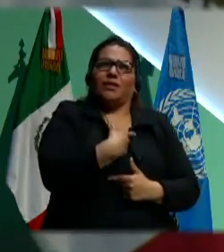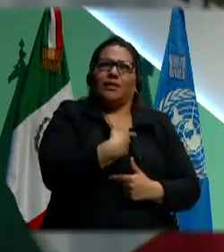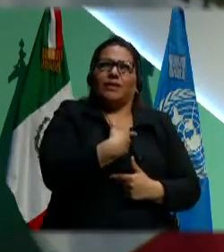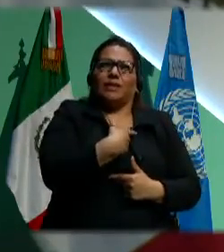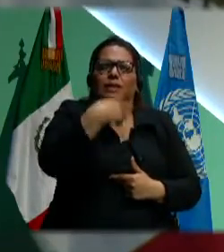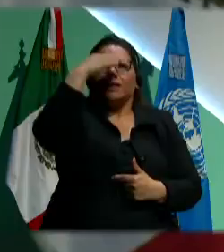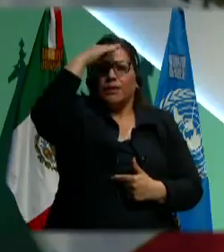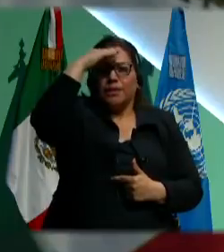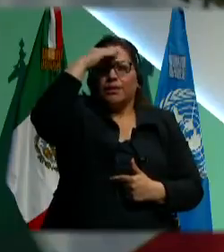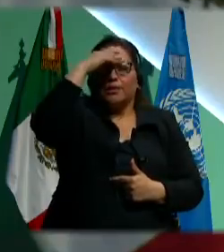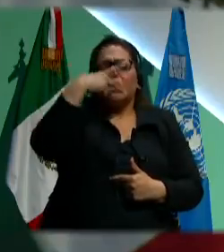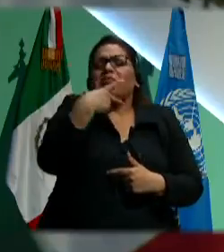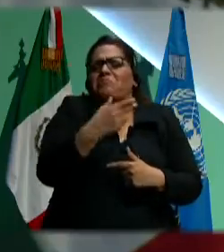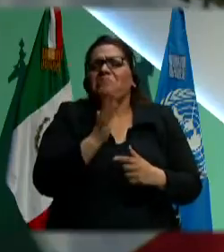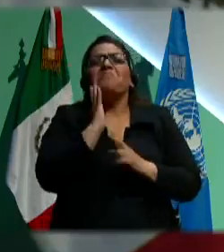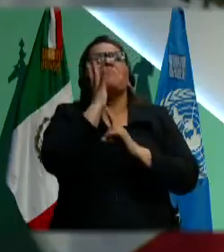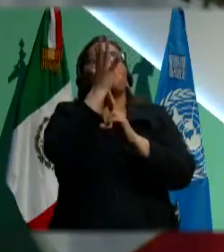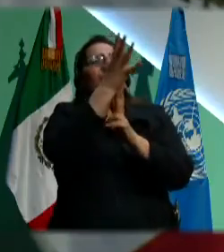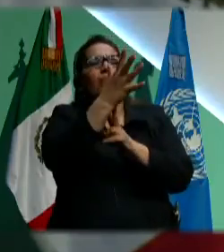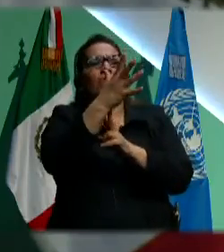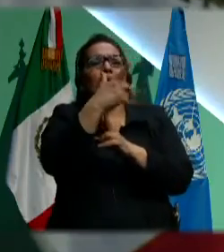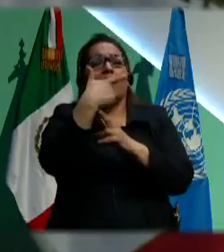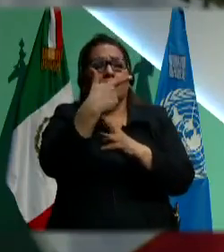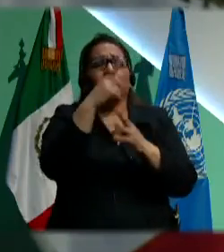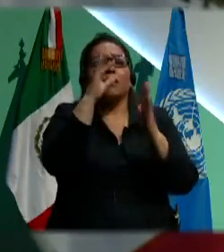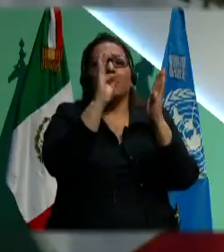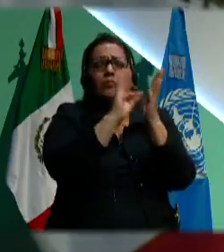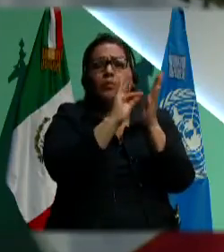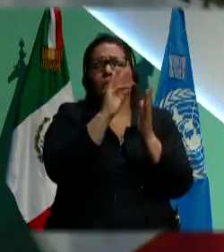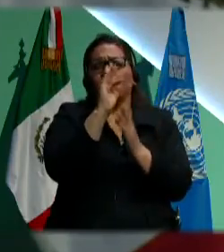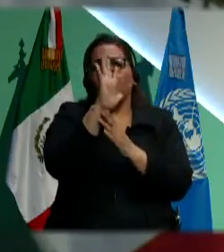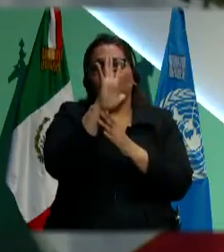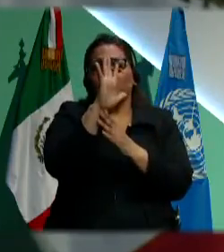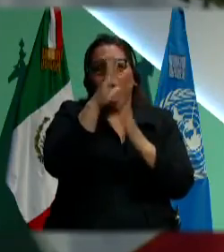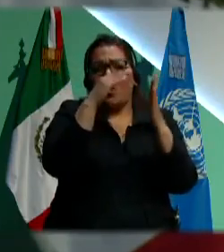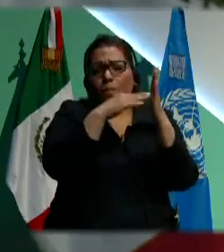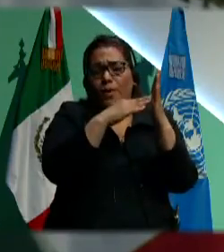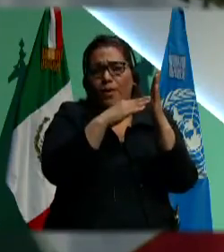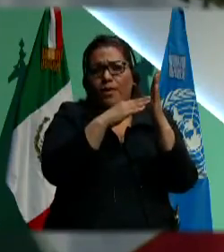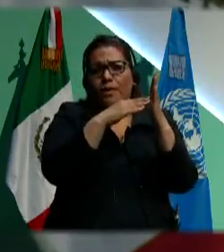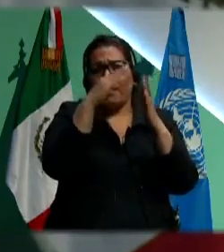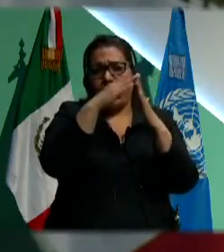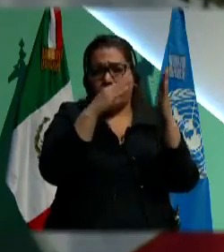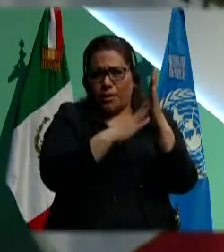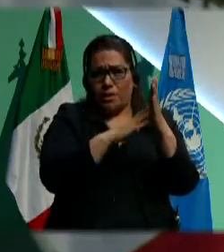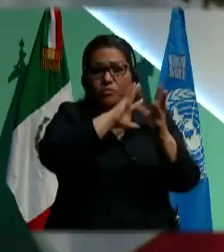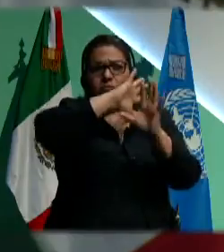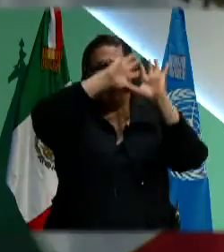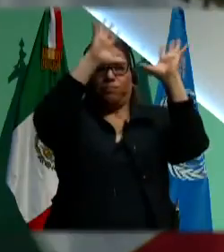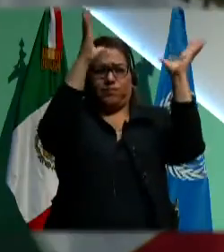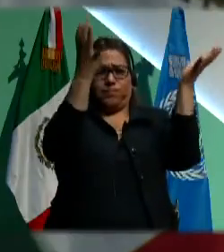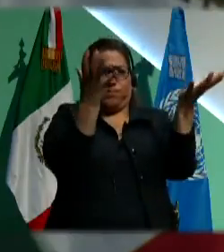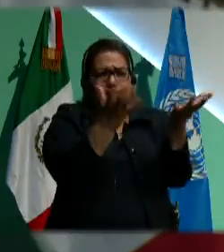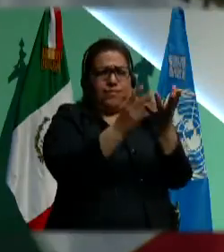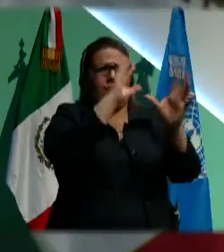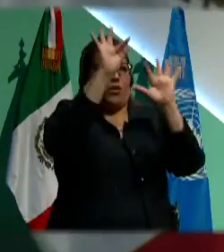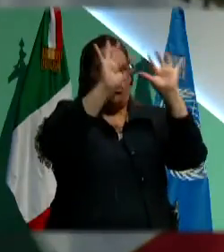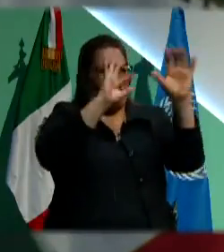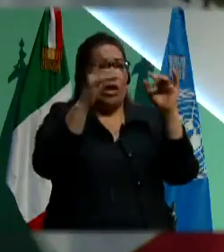40% of the 7.5 billion people on this planet are connected. However, we are told that connectivity rates are slowing